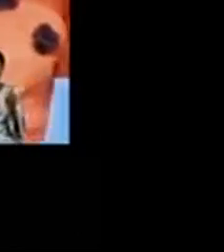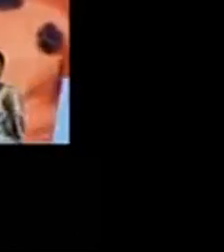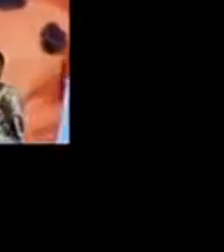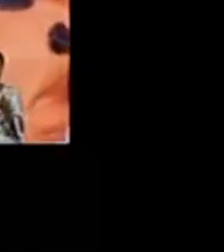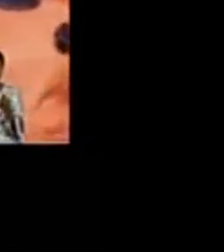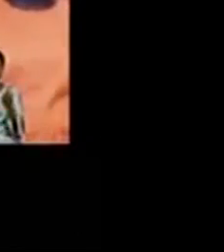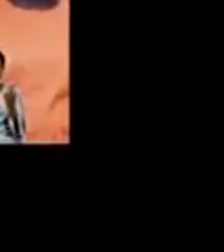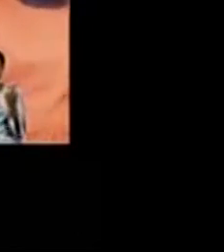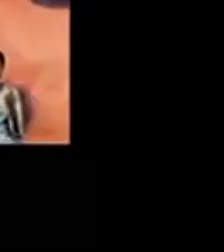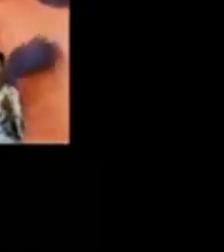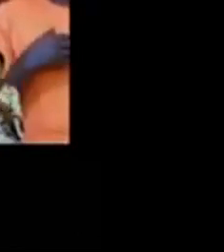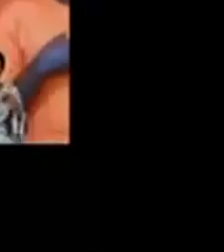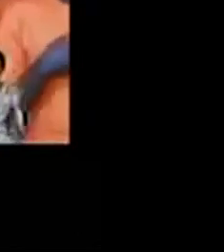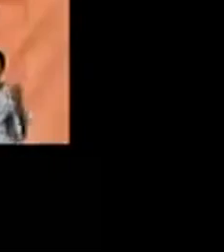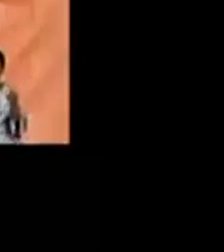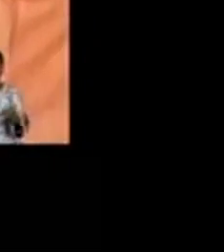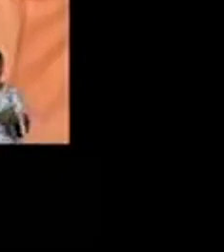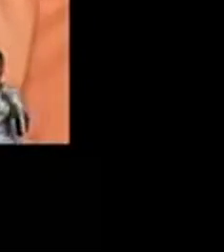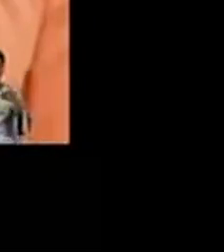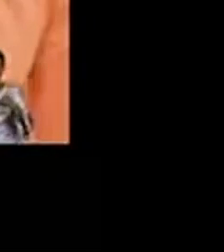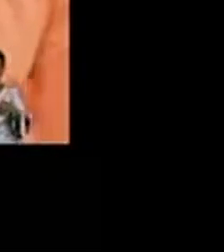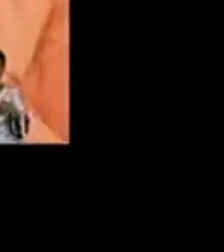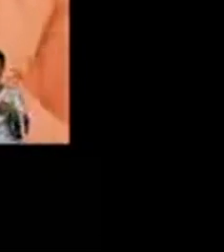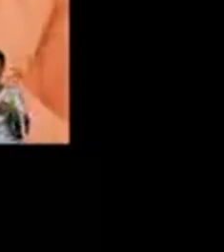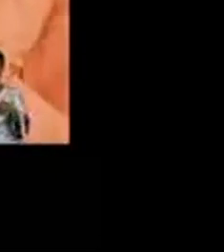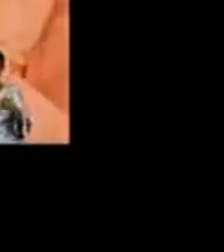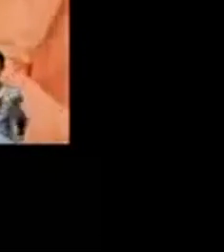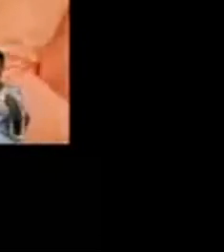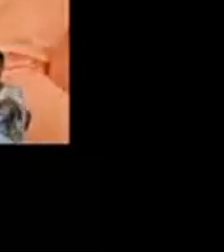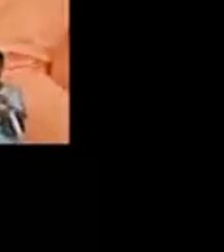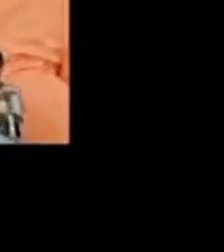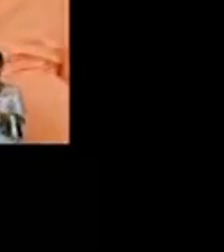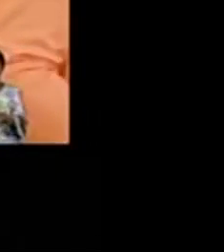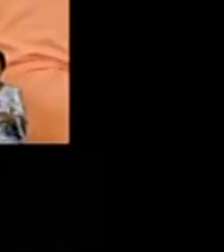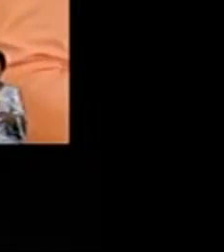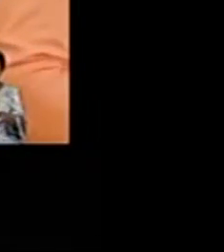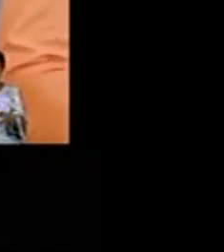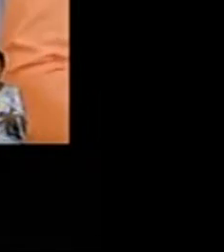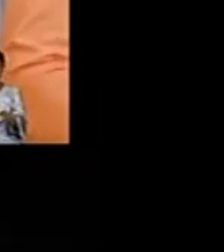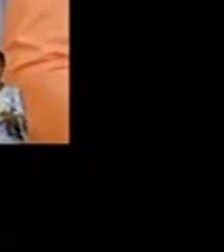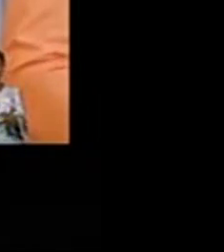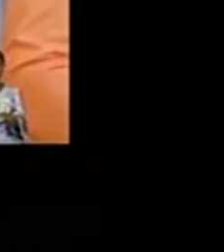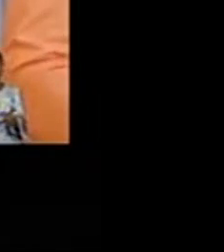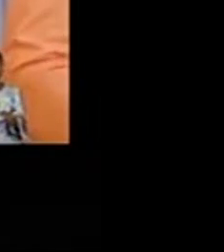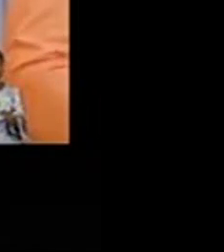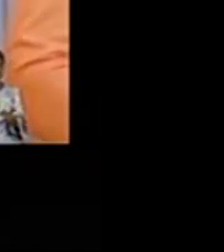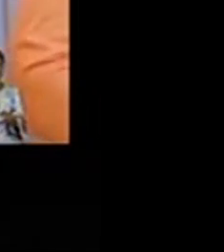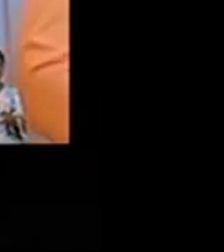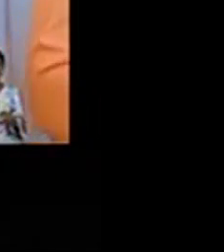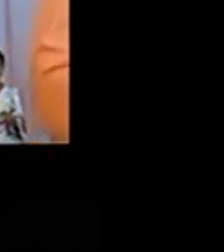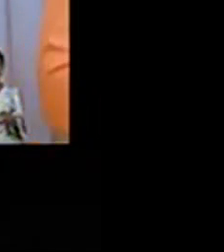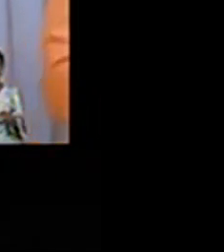Have dominion over you. I am a child of God. And I'm no